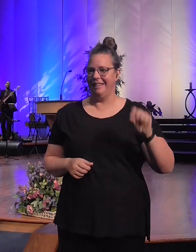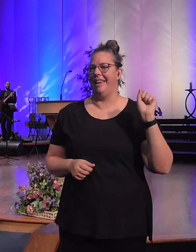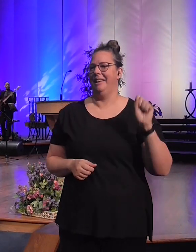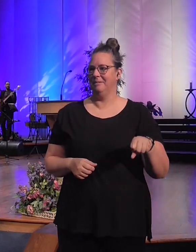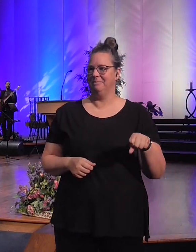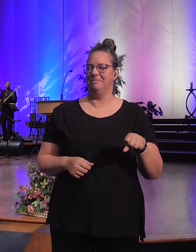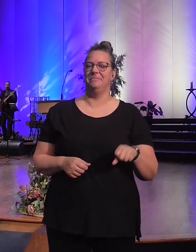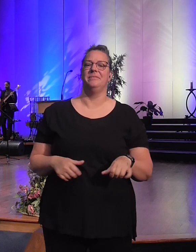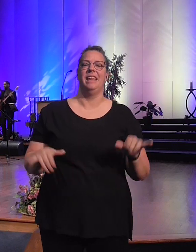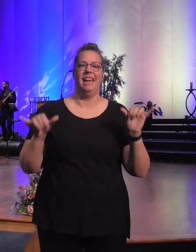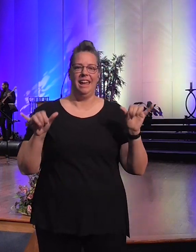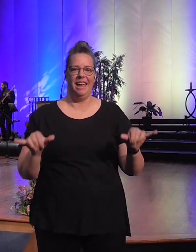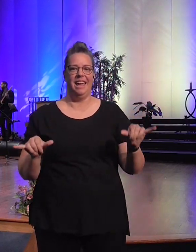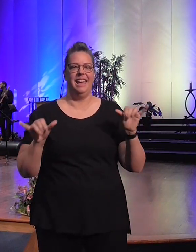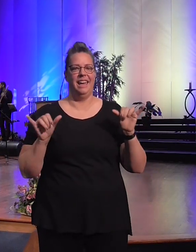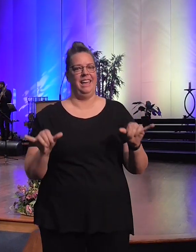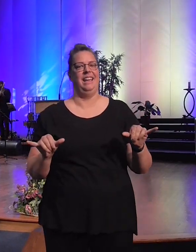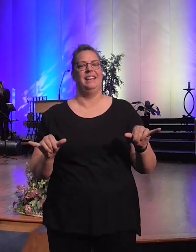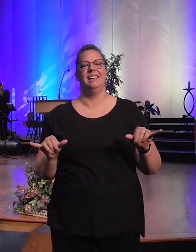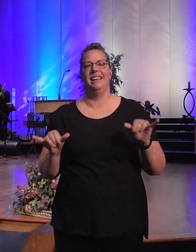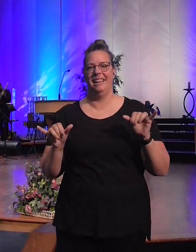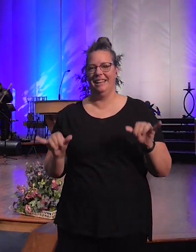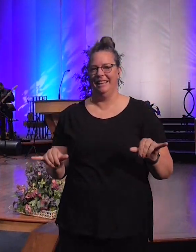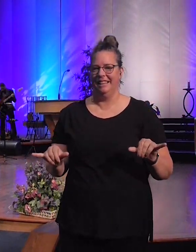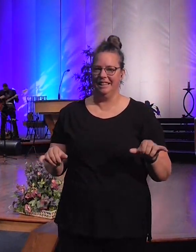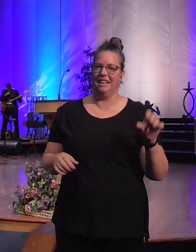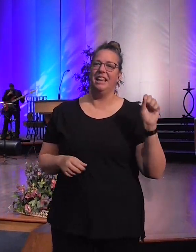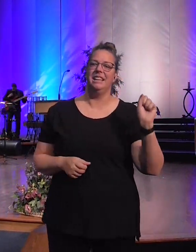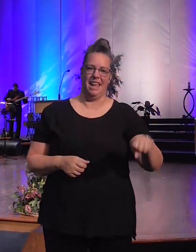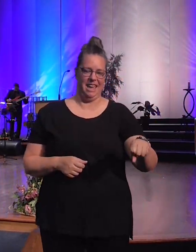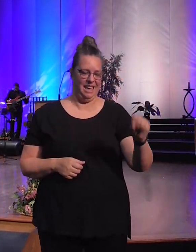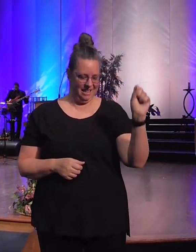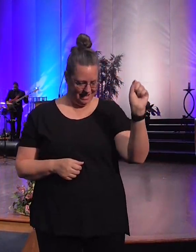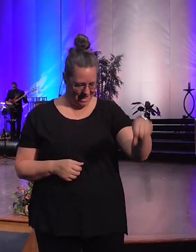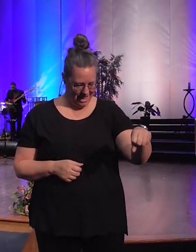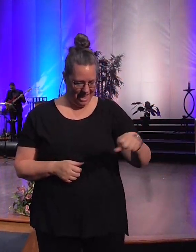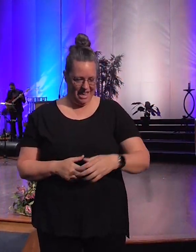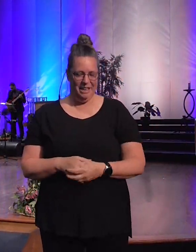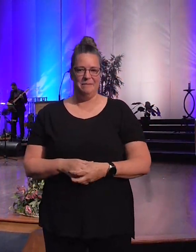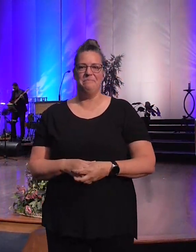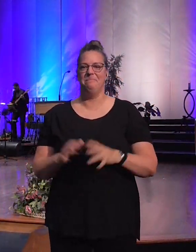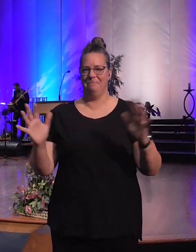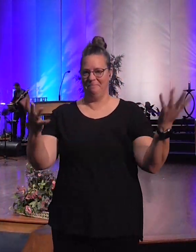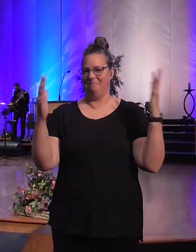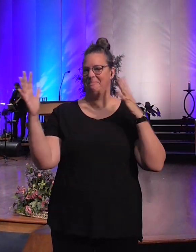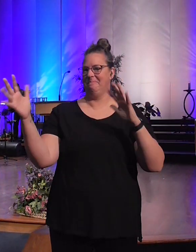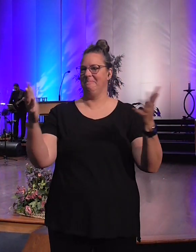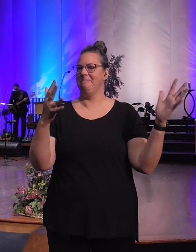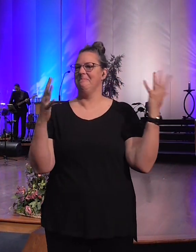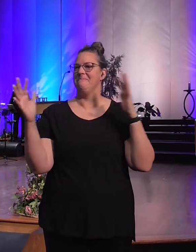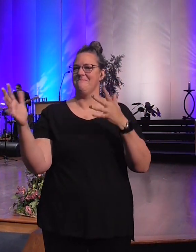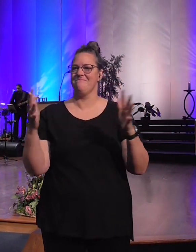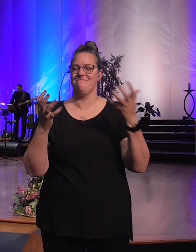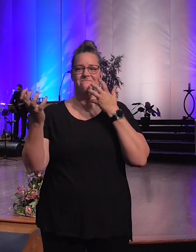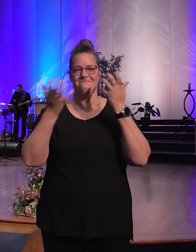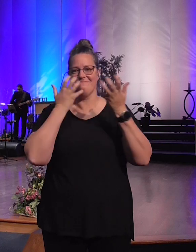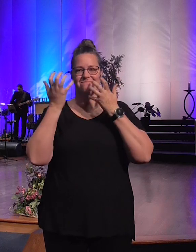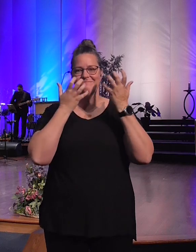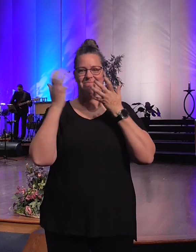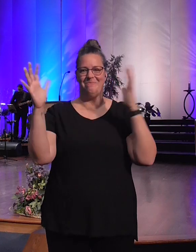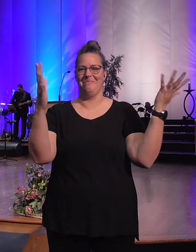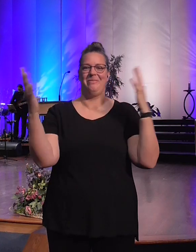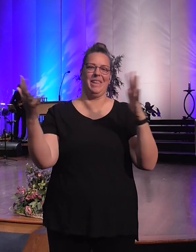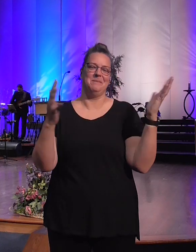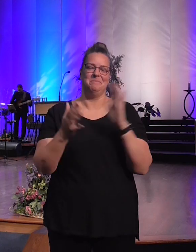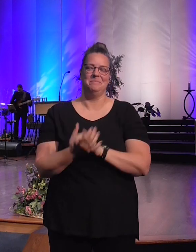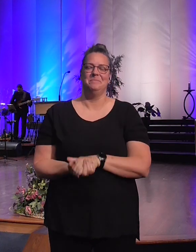hey, yeah. Hey, hey, hey, yeah, yeah.